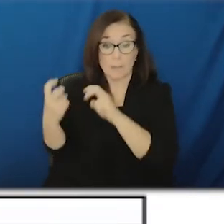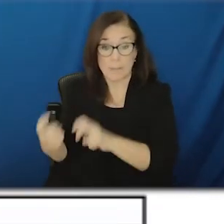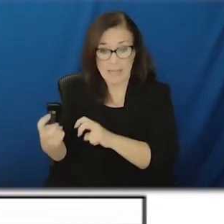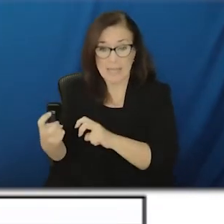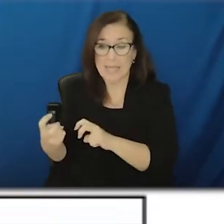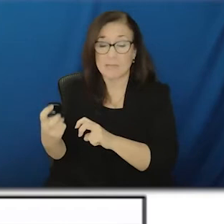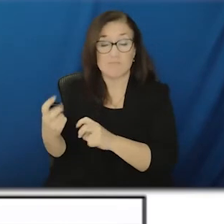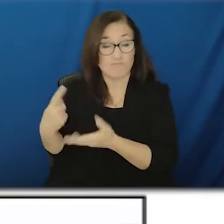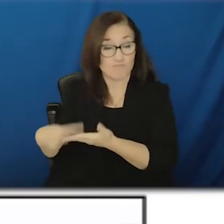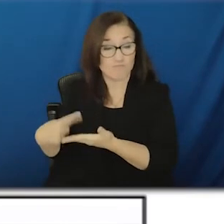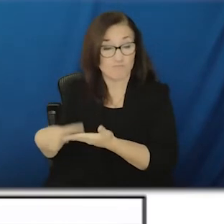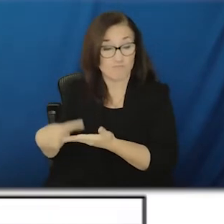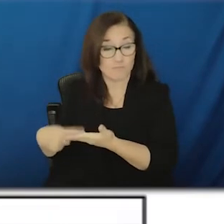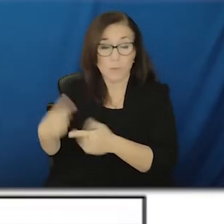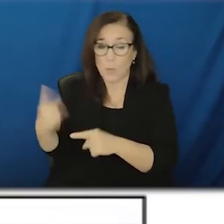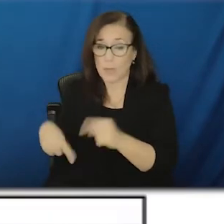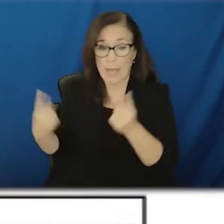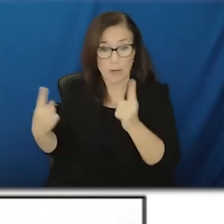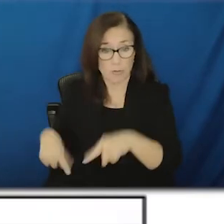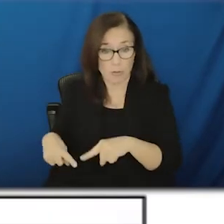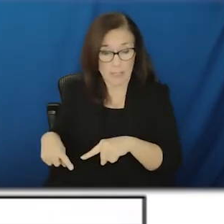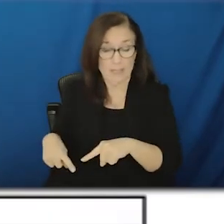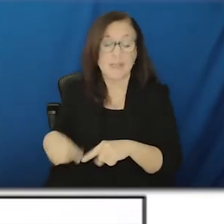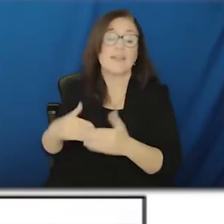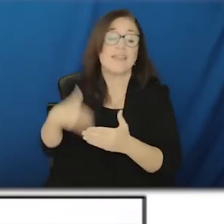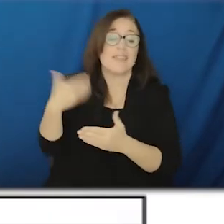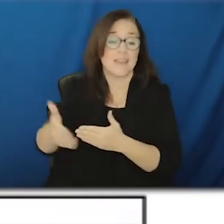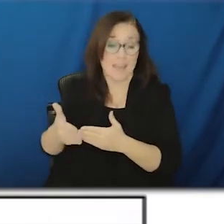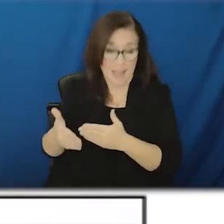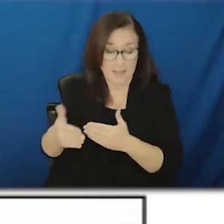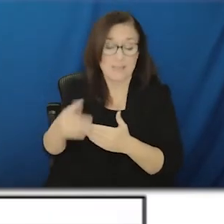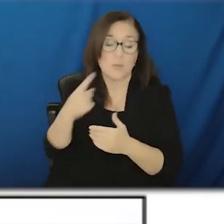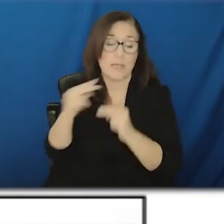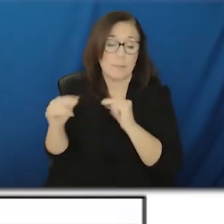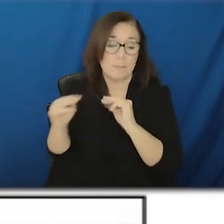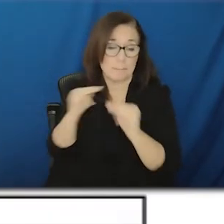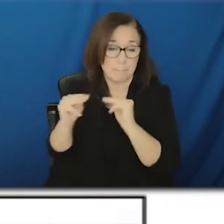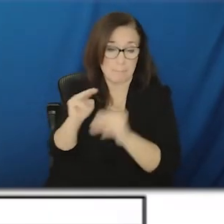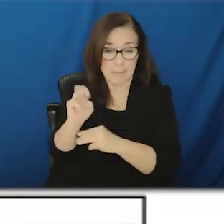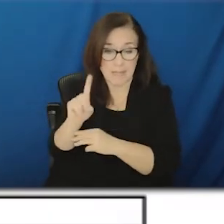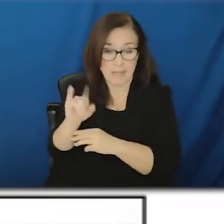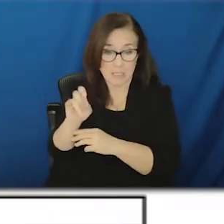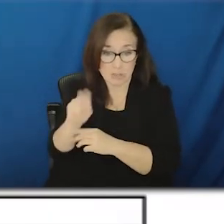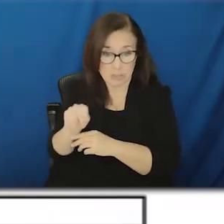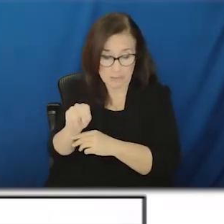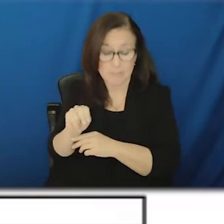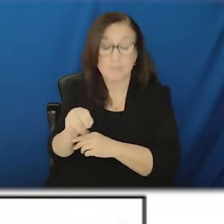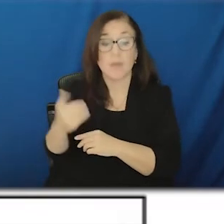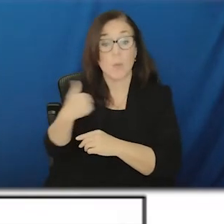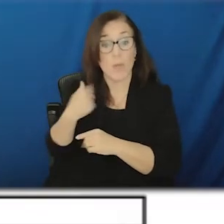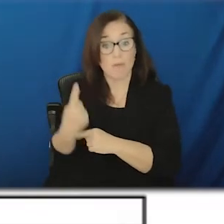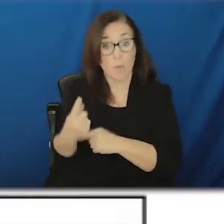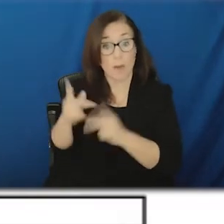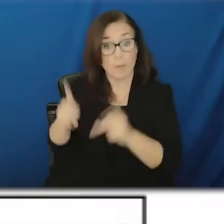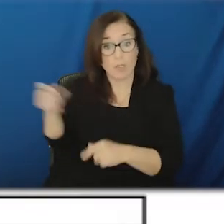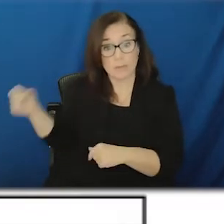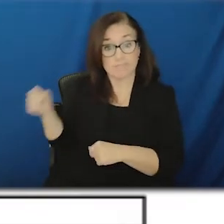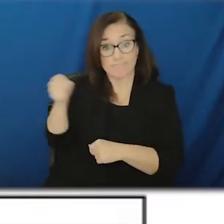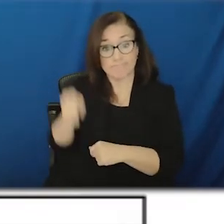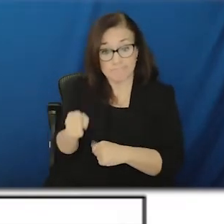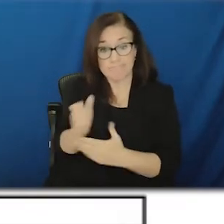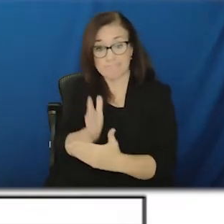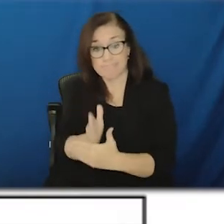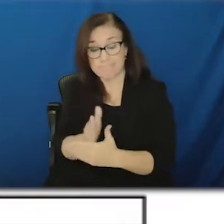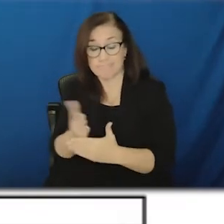to agreement. So then the next step was to go to mediation, which we did. We had an independent party act as the mediator and met with both folks